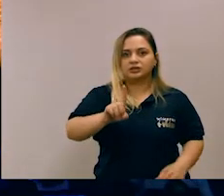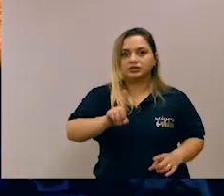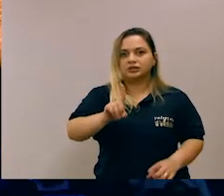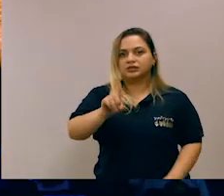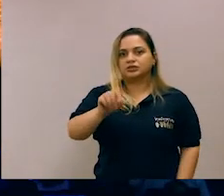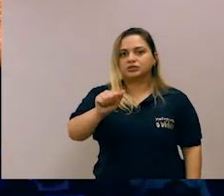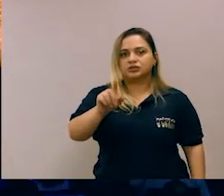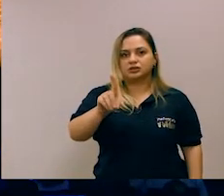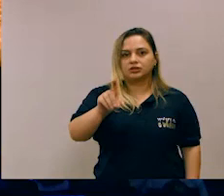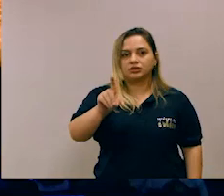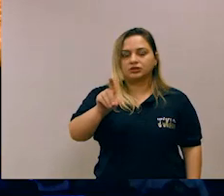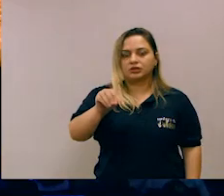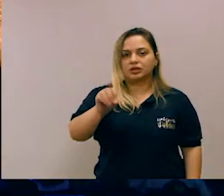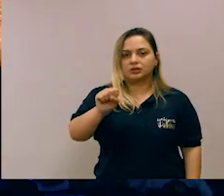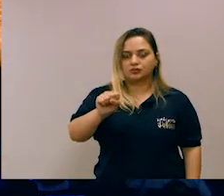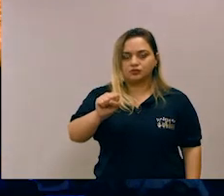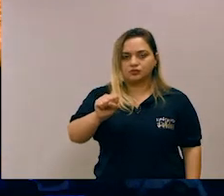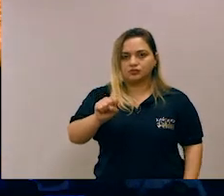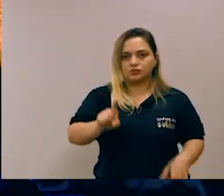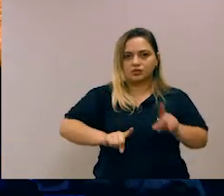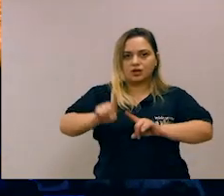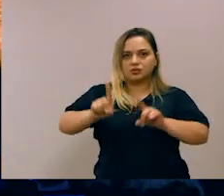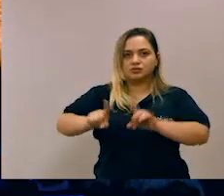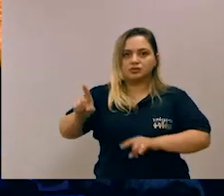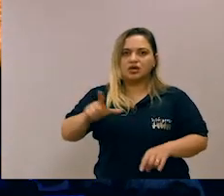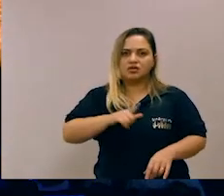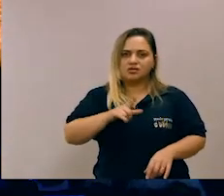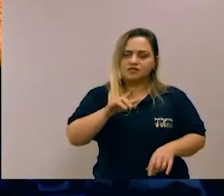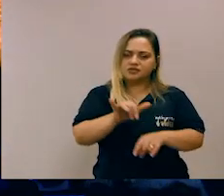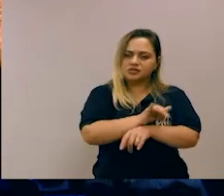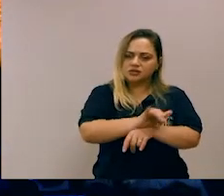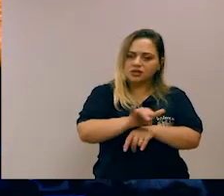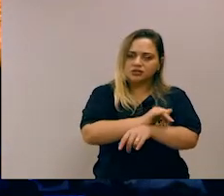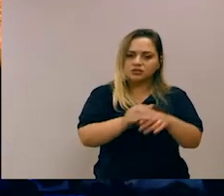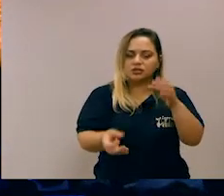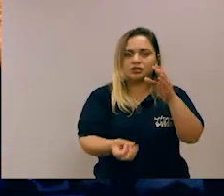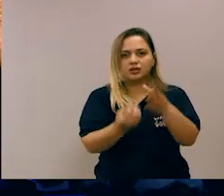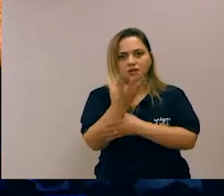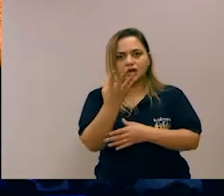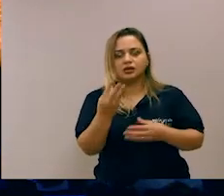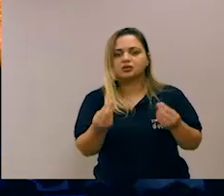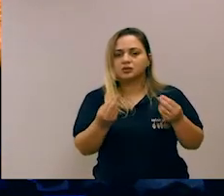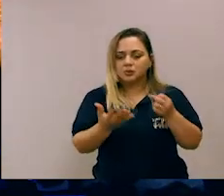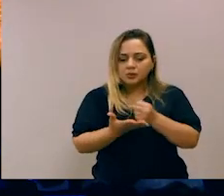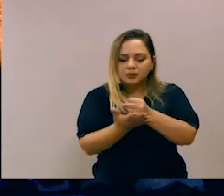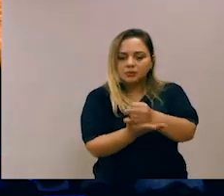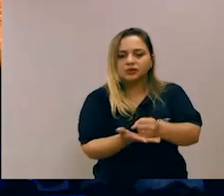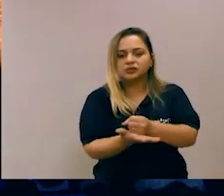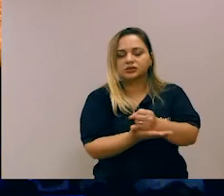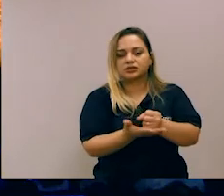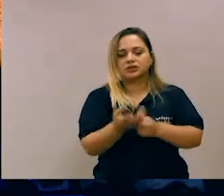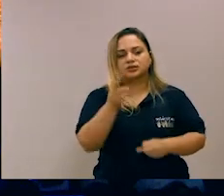Well, many strategies were created, and many of them were based in the data analysis.